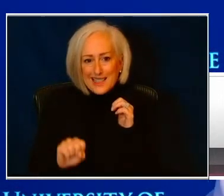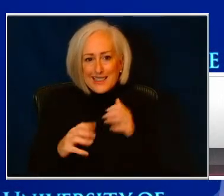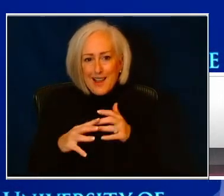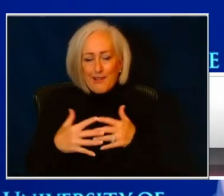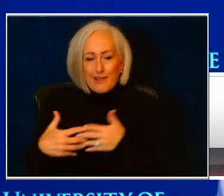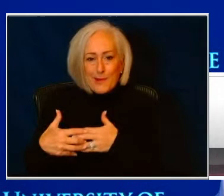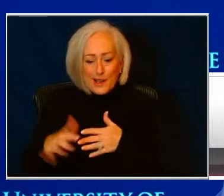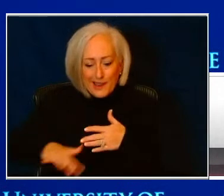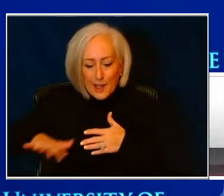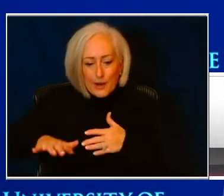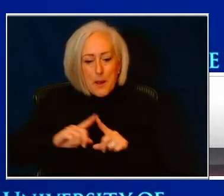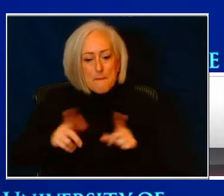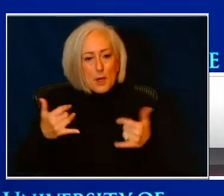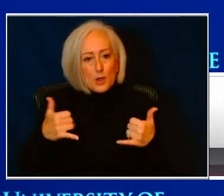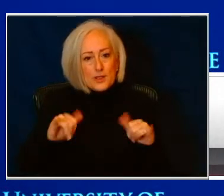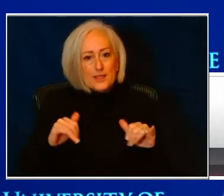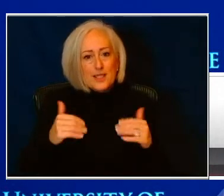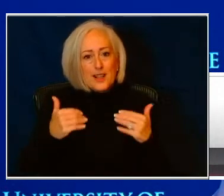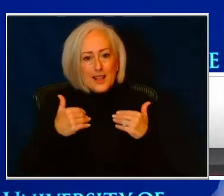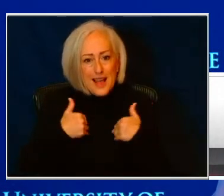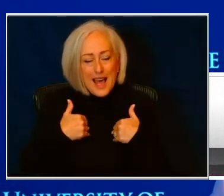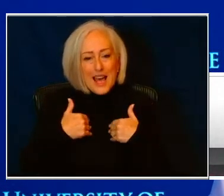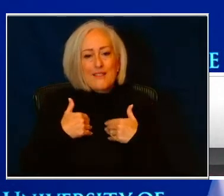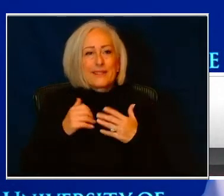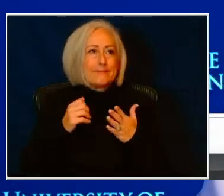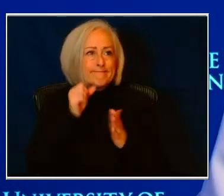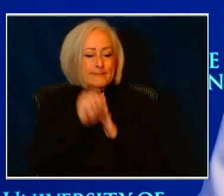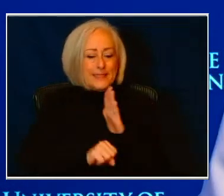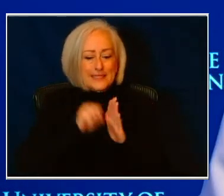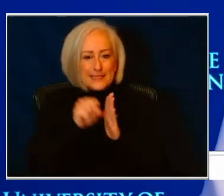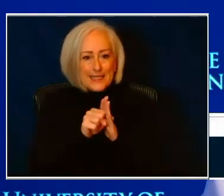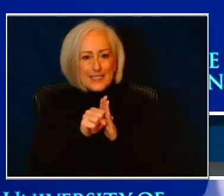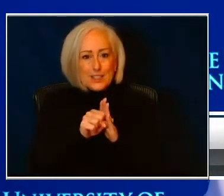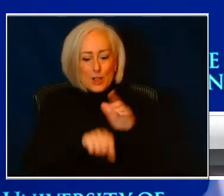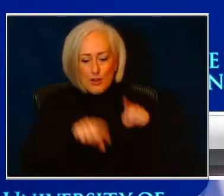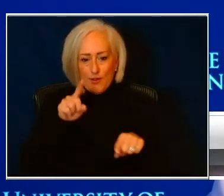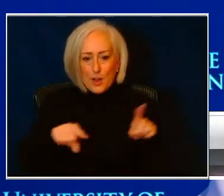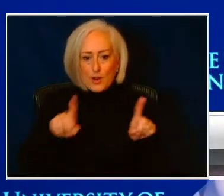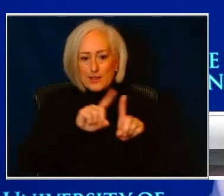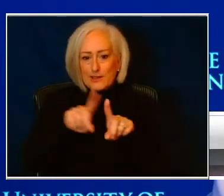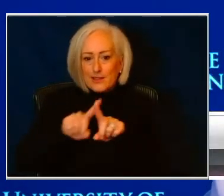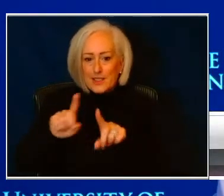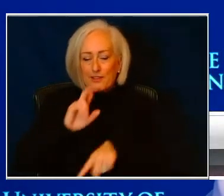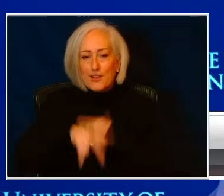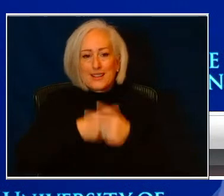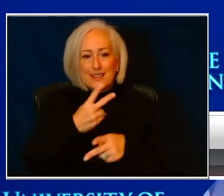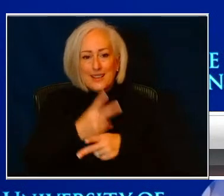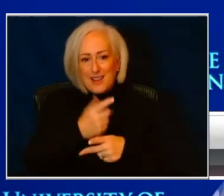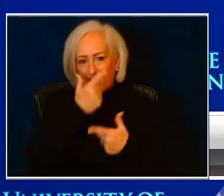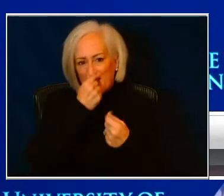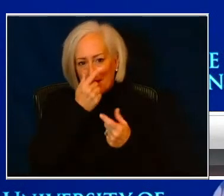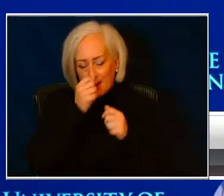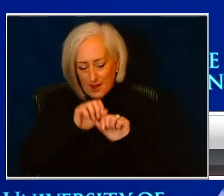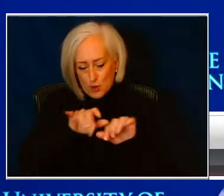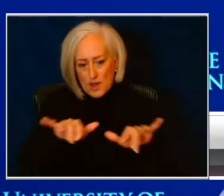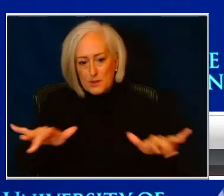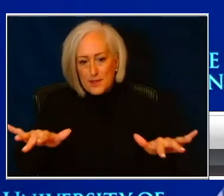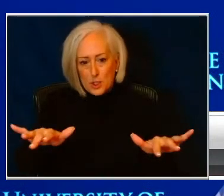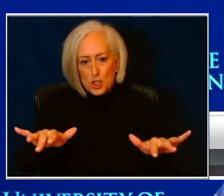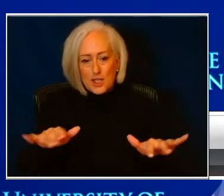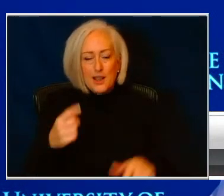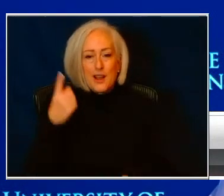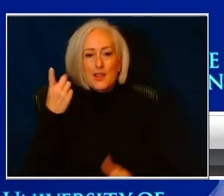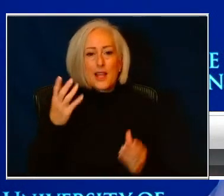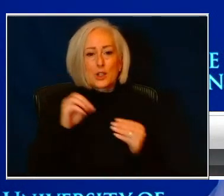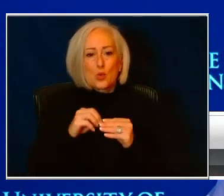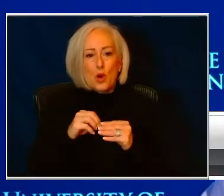have seasonal variation of viral transmission at that point. So I think it's one more data point to look